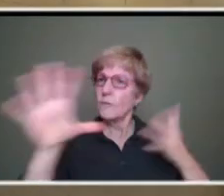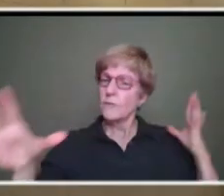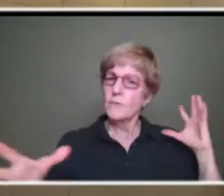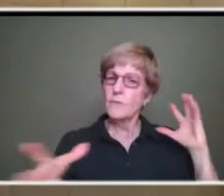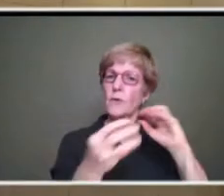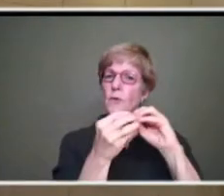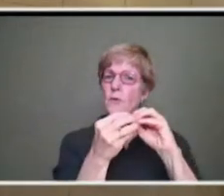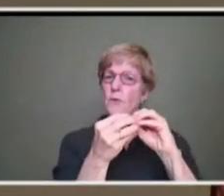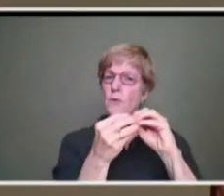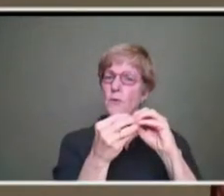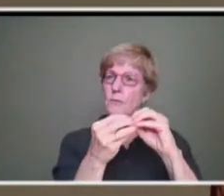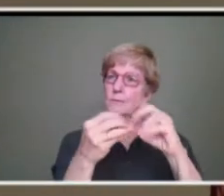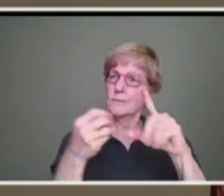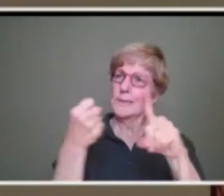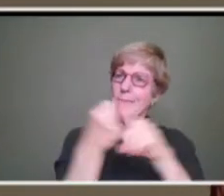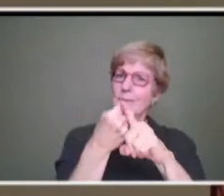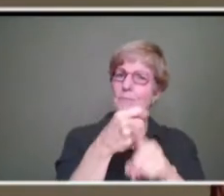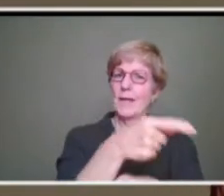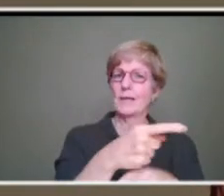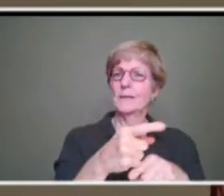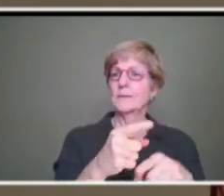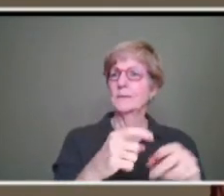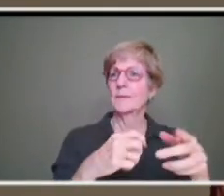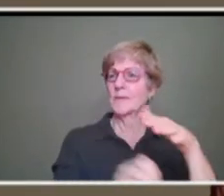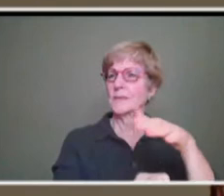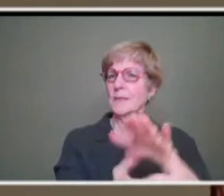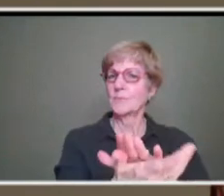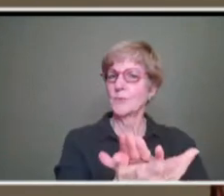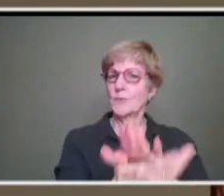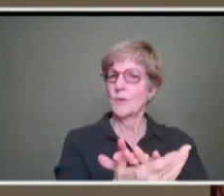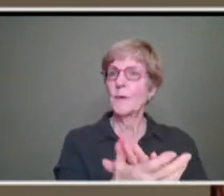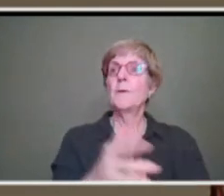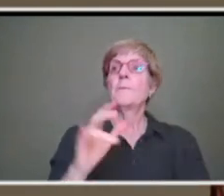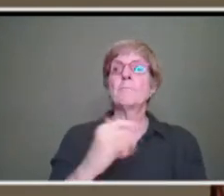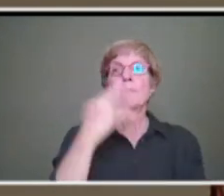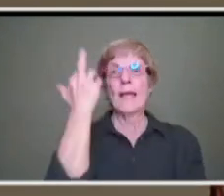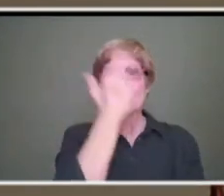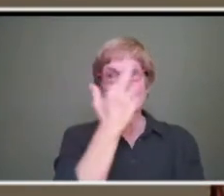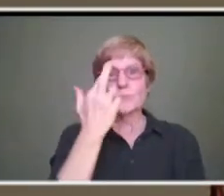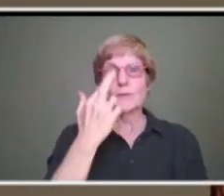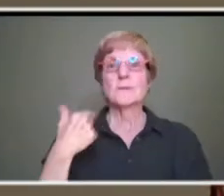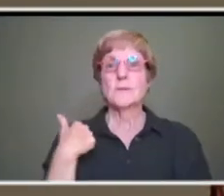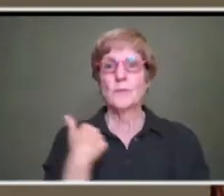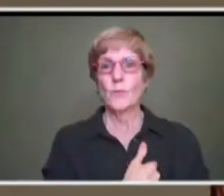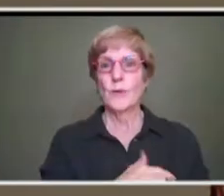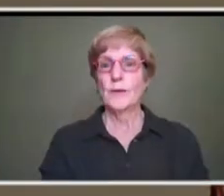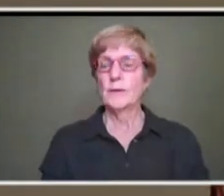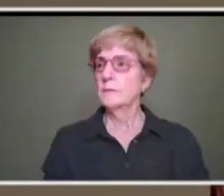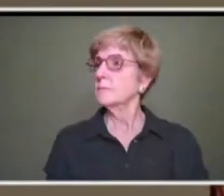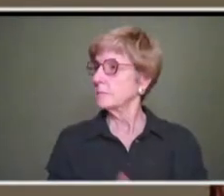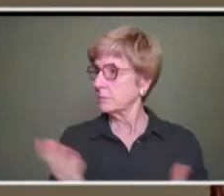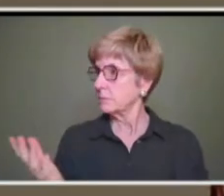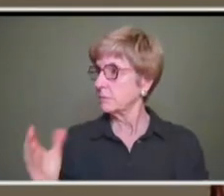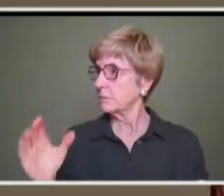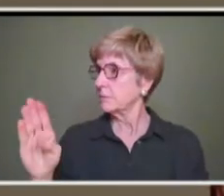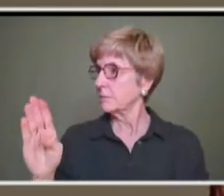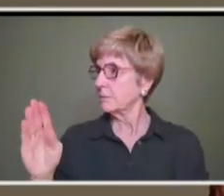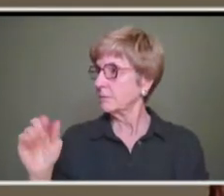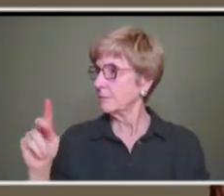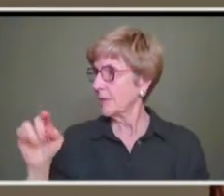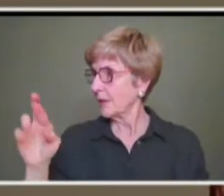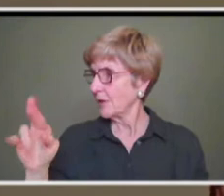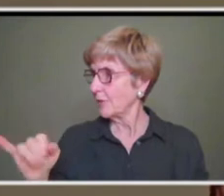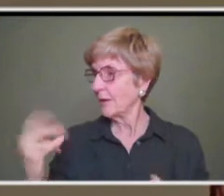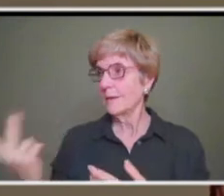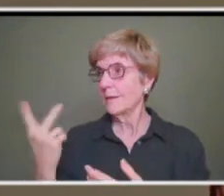or an ongoing perspective and this is why we you know council member bakari and I